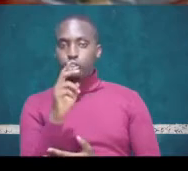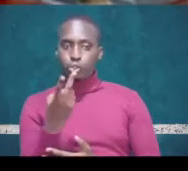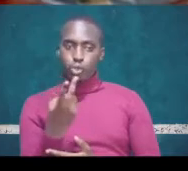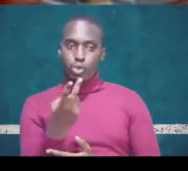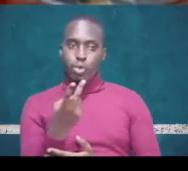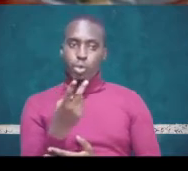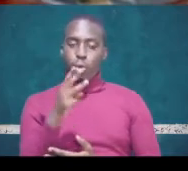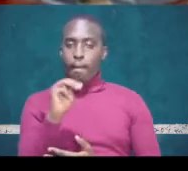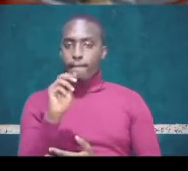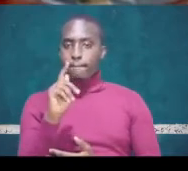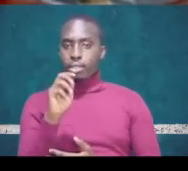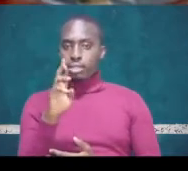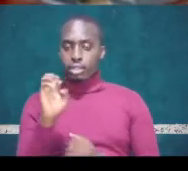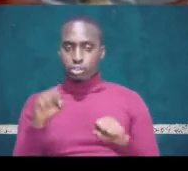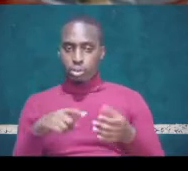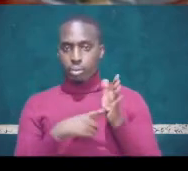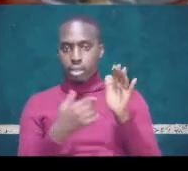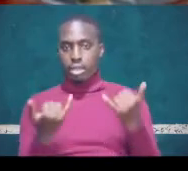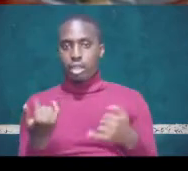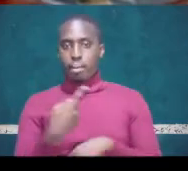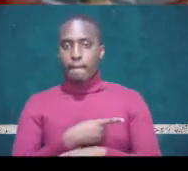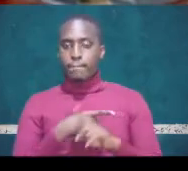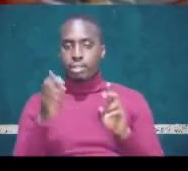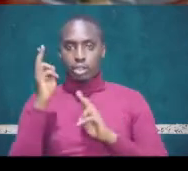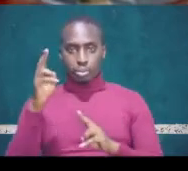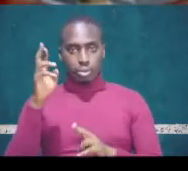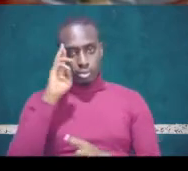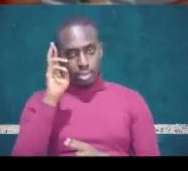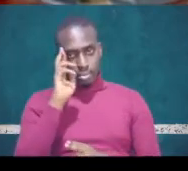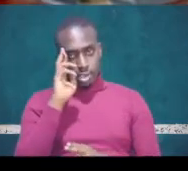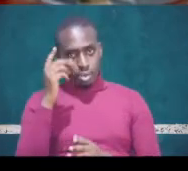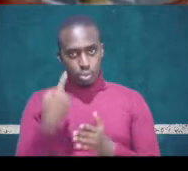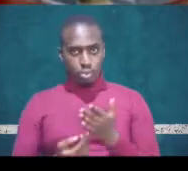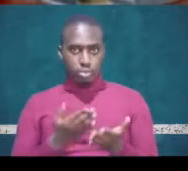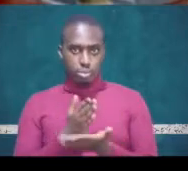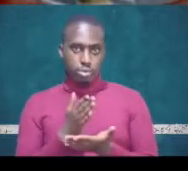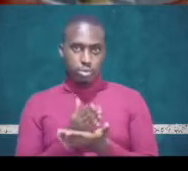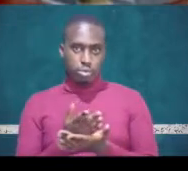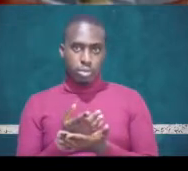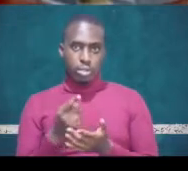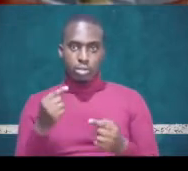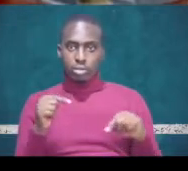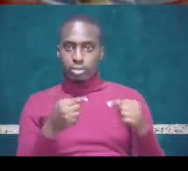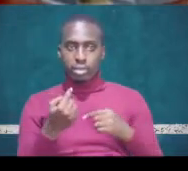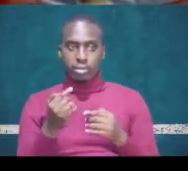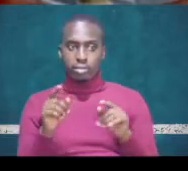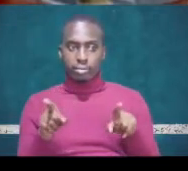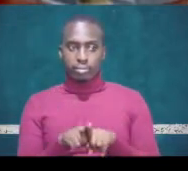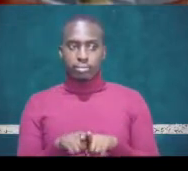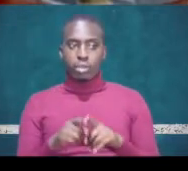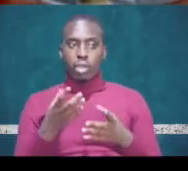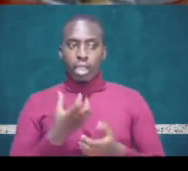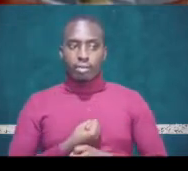potentiometers that I can now show you right now, but I hope you still remember what we have discussed on. Now we have